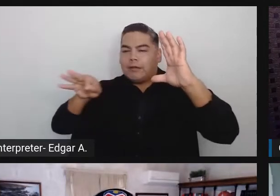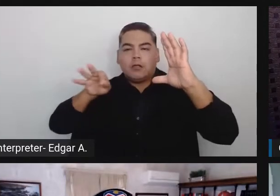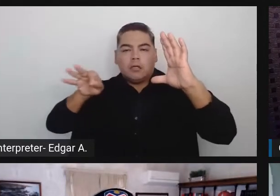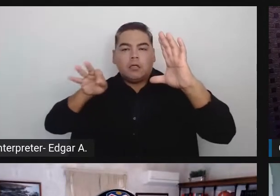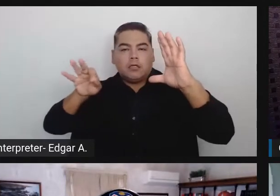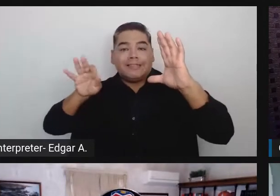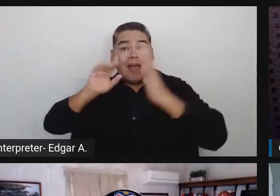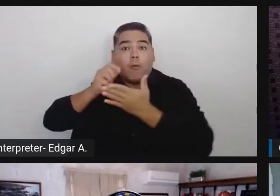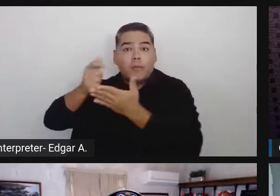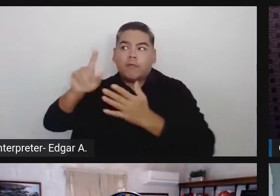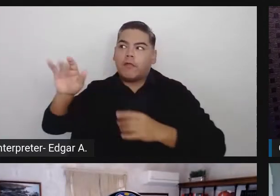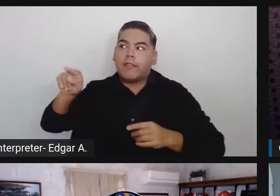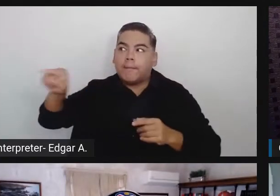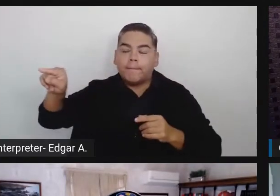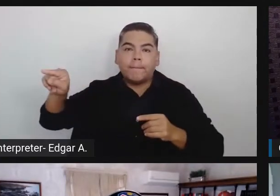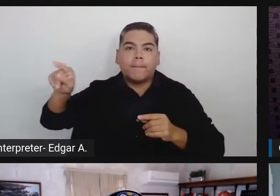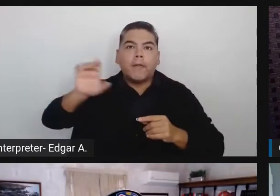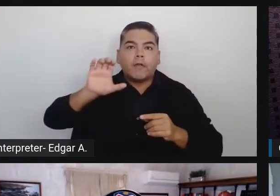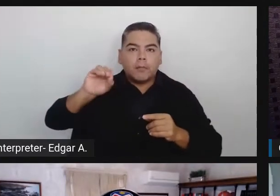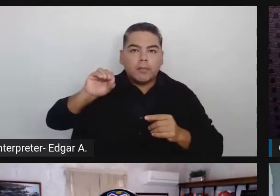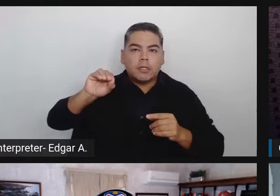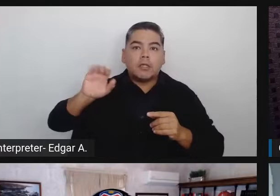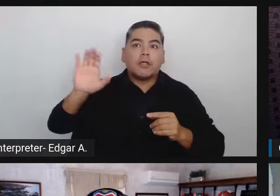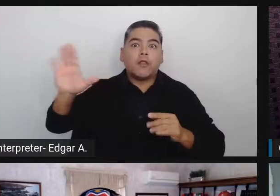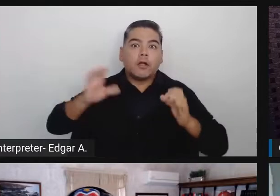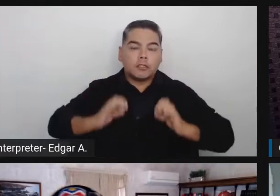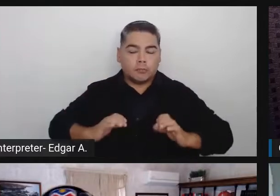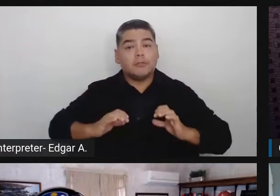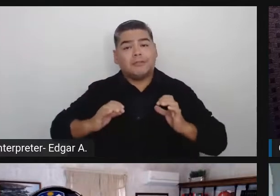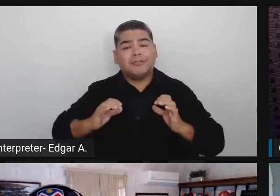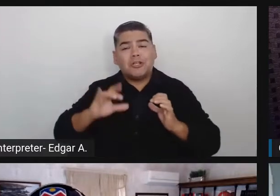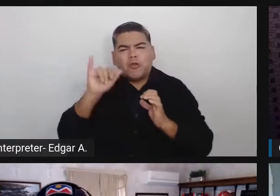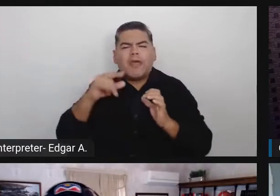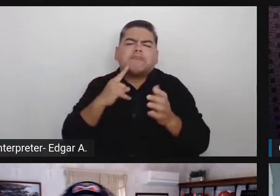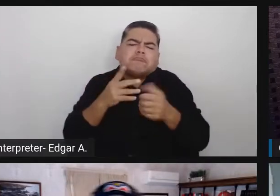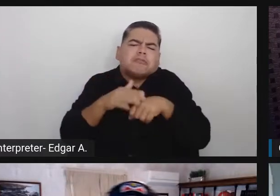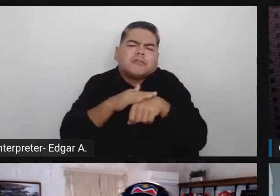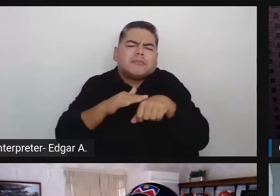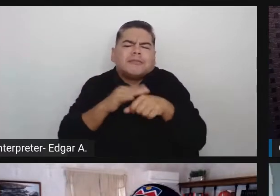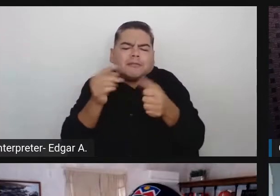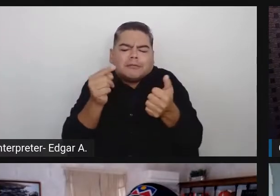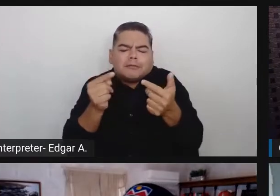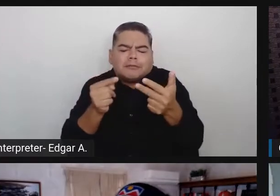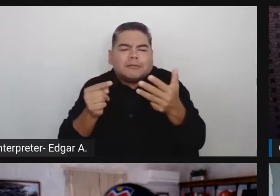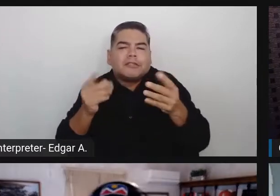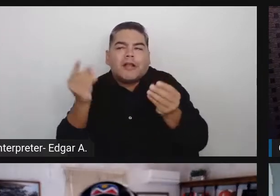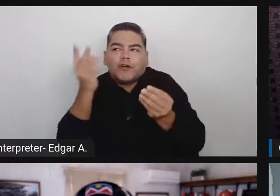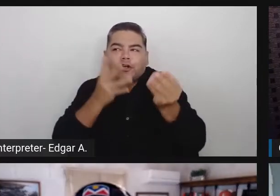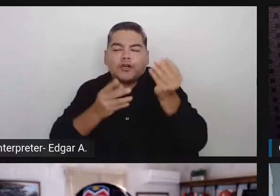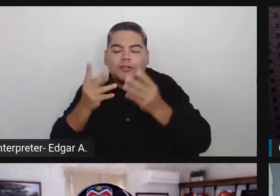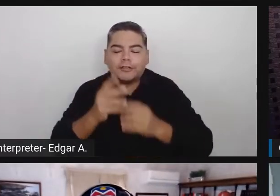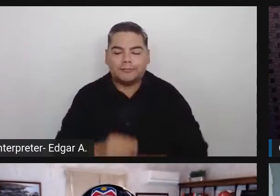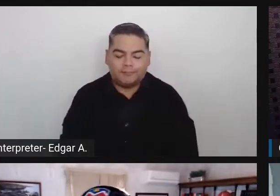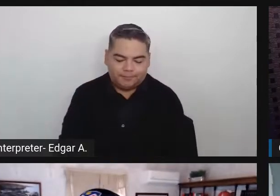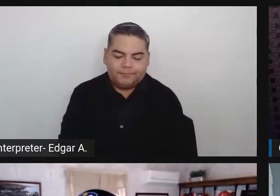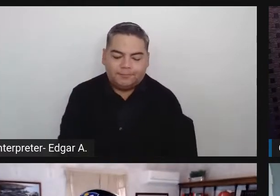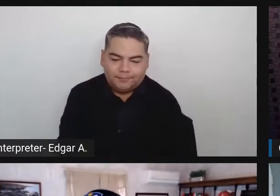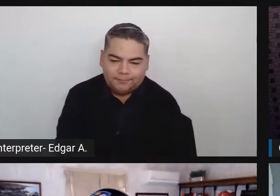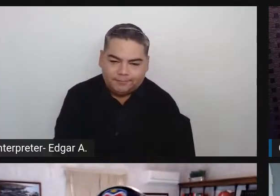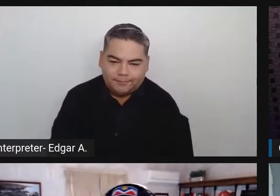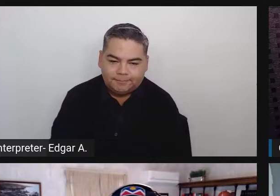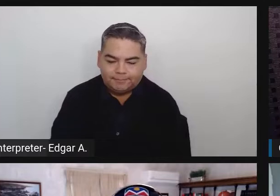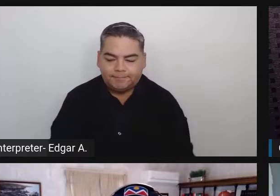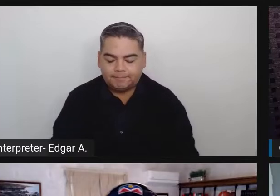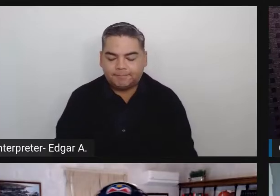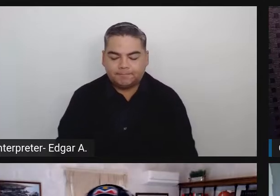may be necessary. But those were the major ones that I didn't think quite got touched on that were front of mind for me. So you brought up a couple that I think